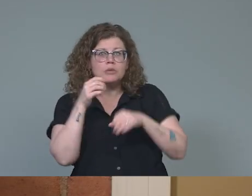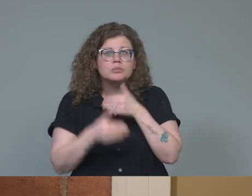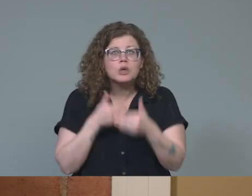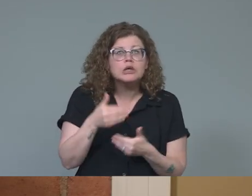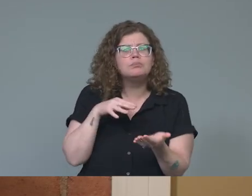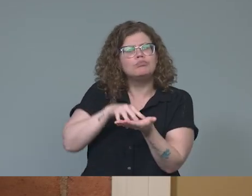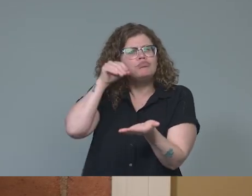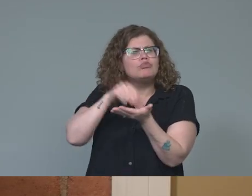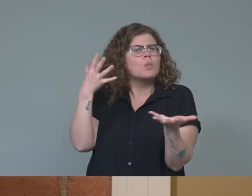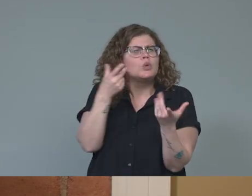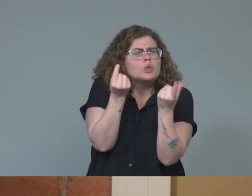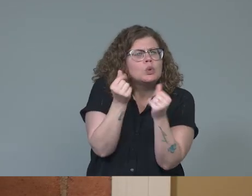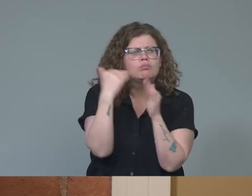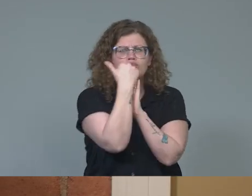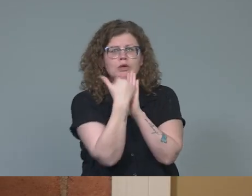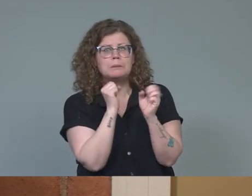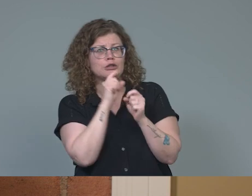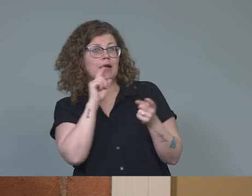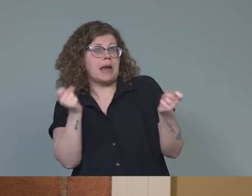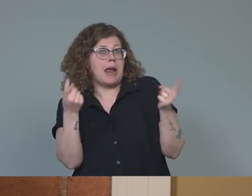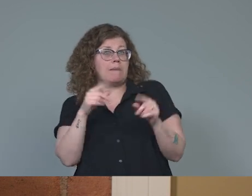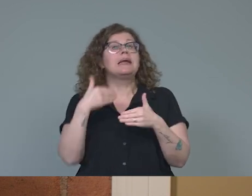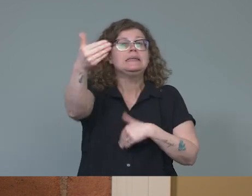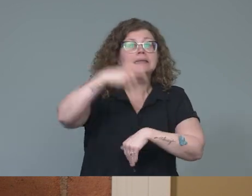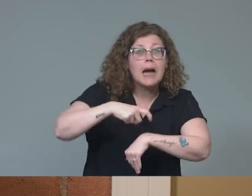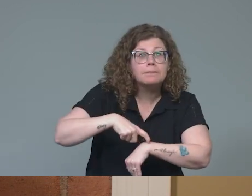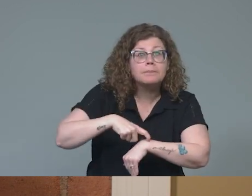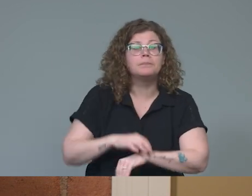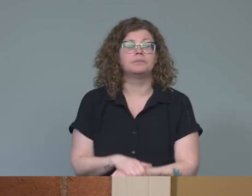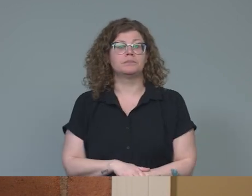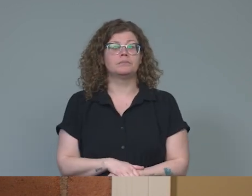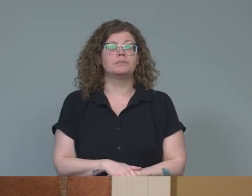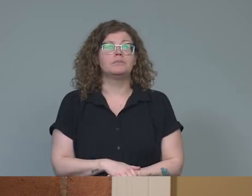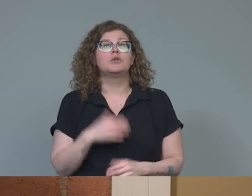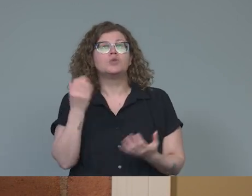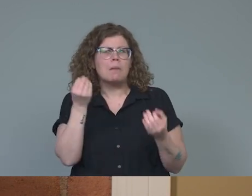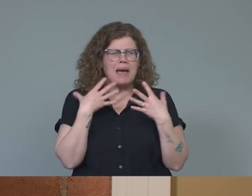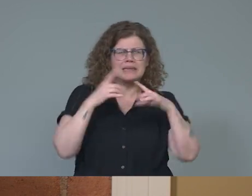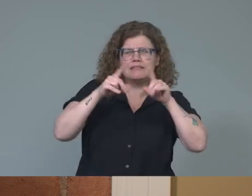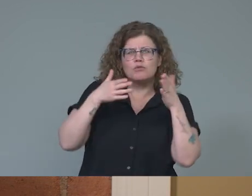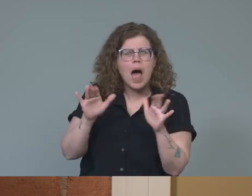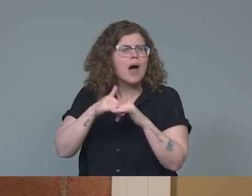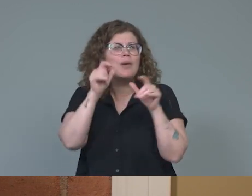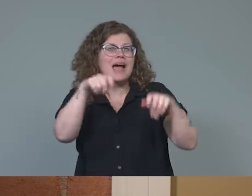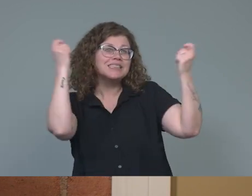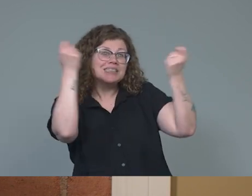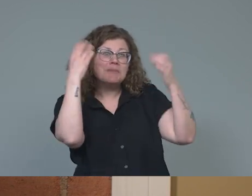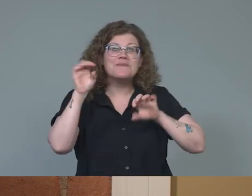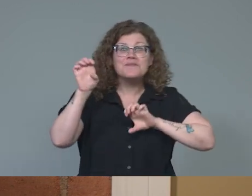ways that you want to celebrate and evaluate your project are through documentation. So documenting your project with video and